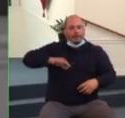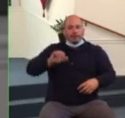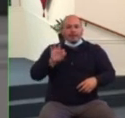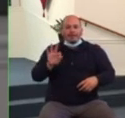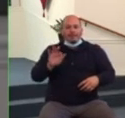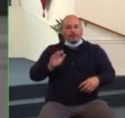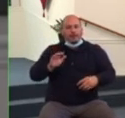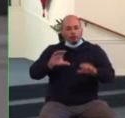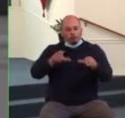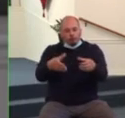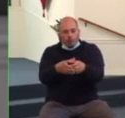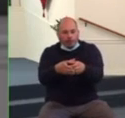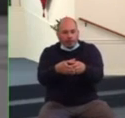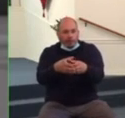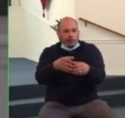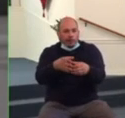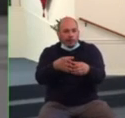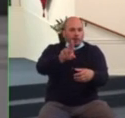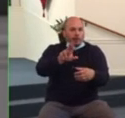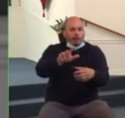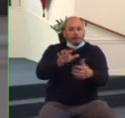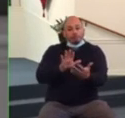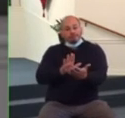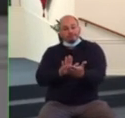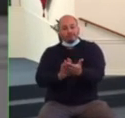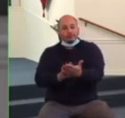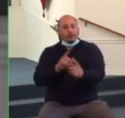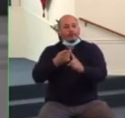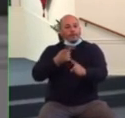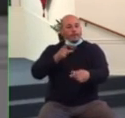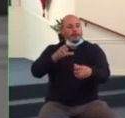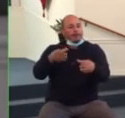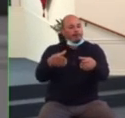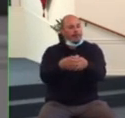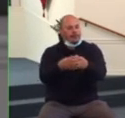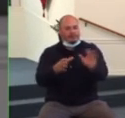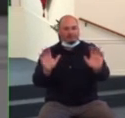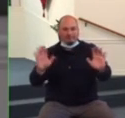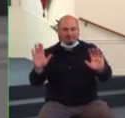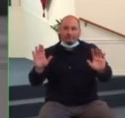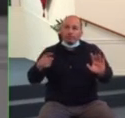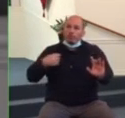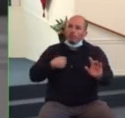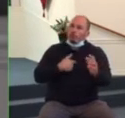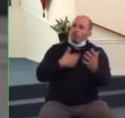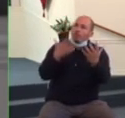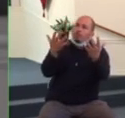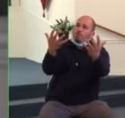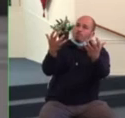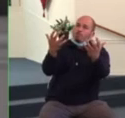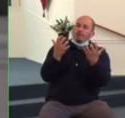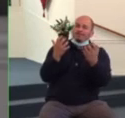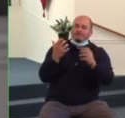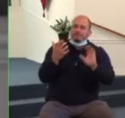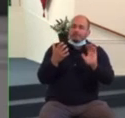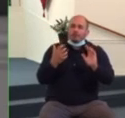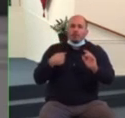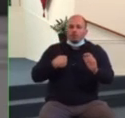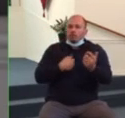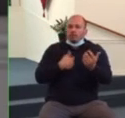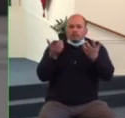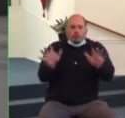to seek to destroy, but only to save and to build up. Dear God, help us to truly follow